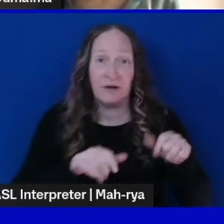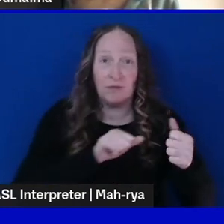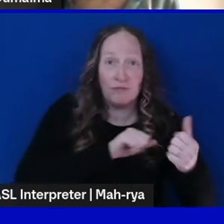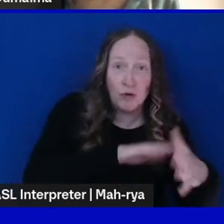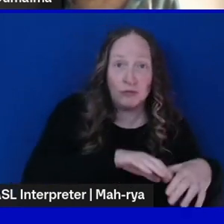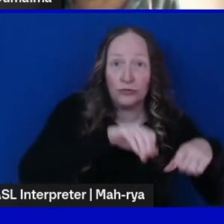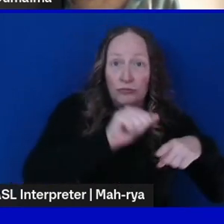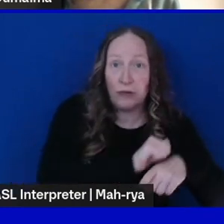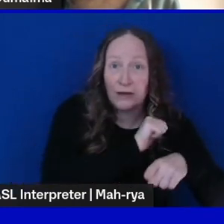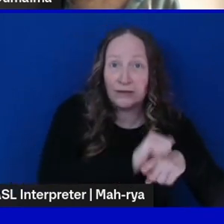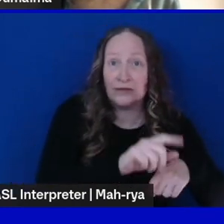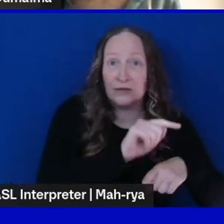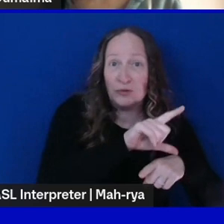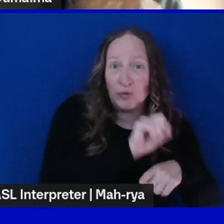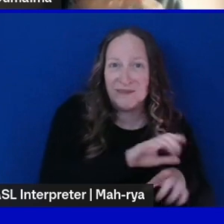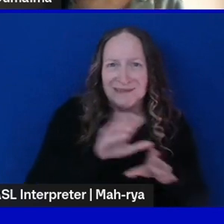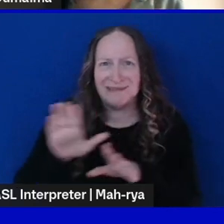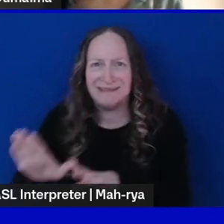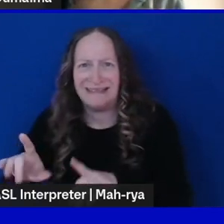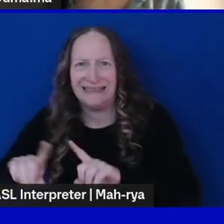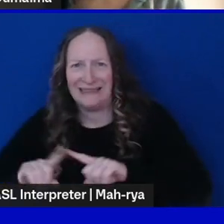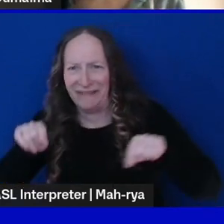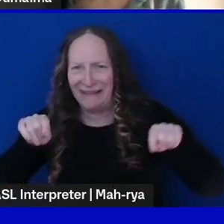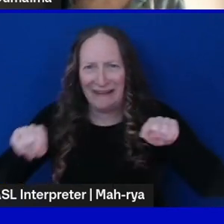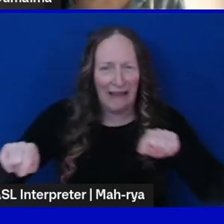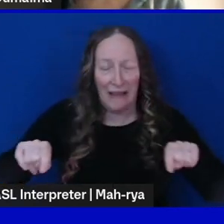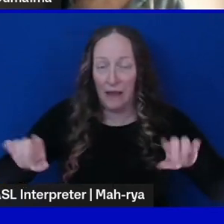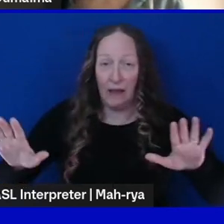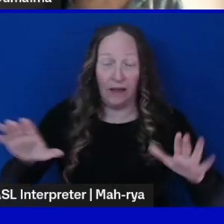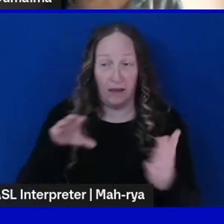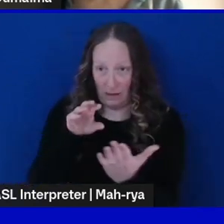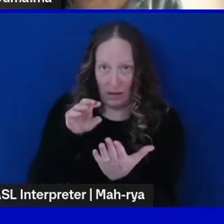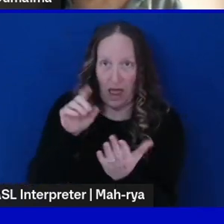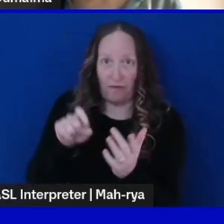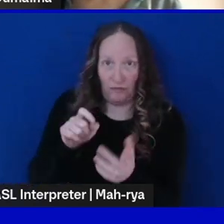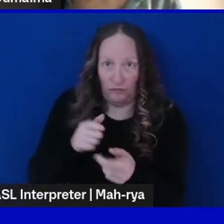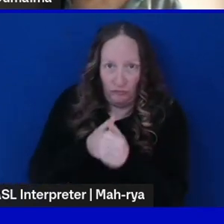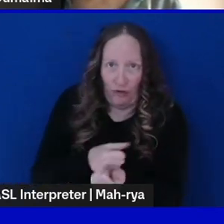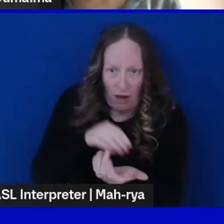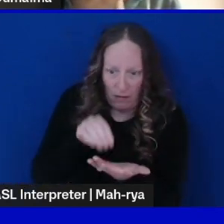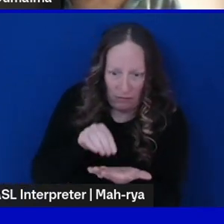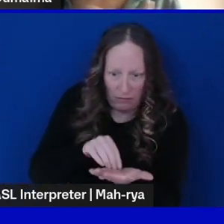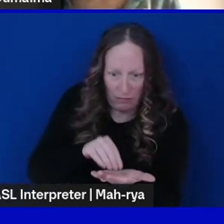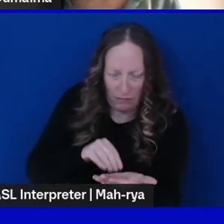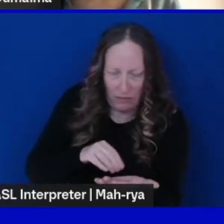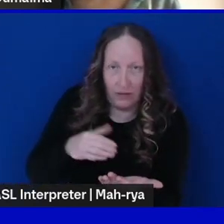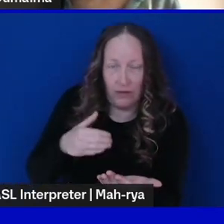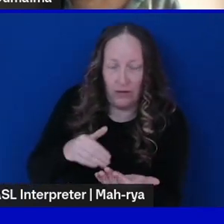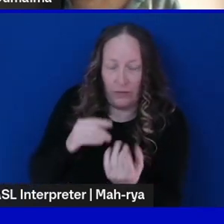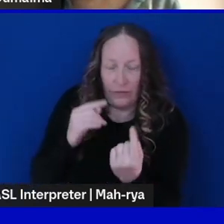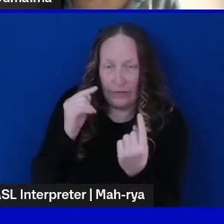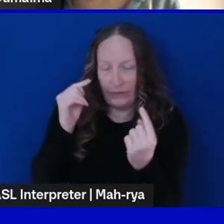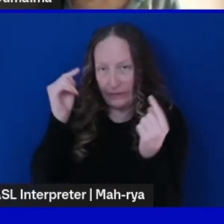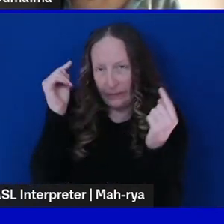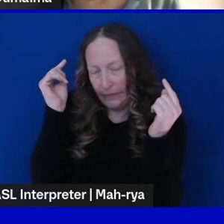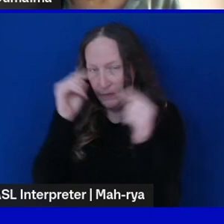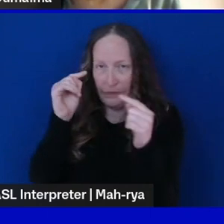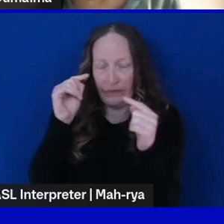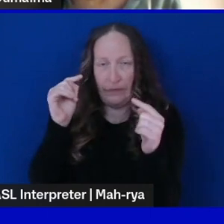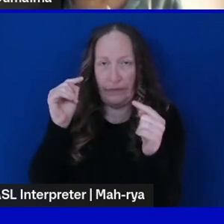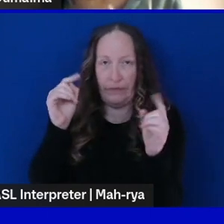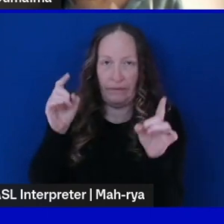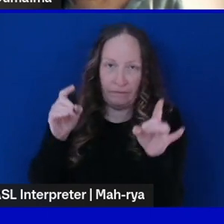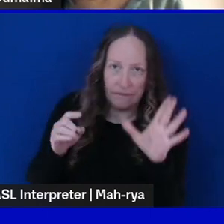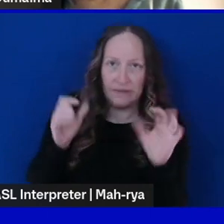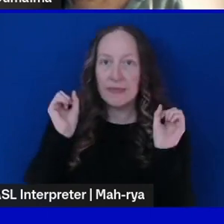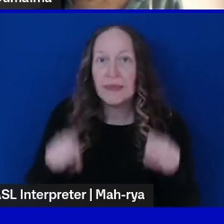and policies for each project, and we should keep track of these, and it can become a nightmare.